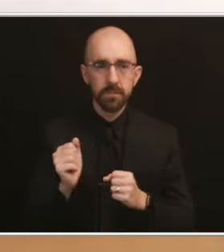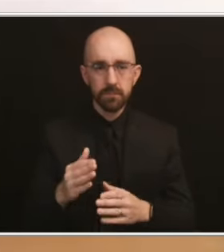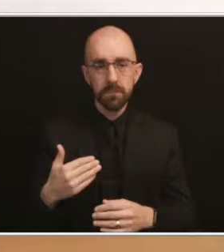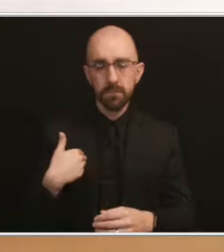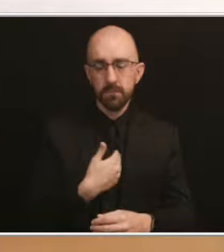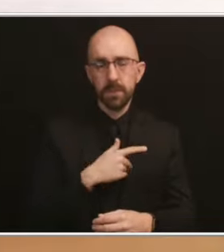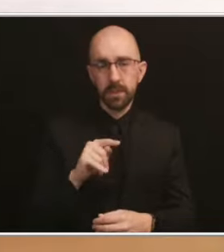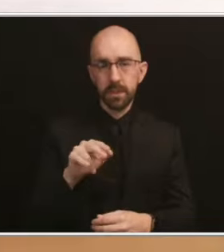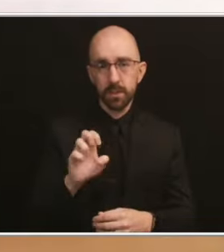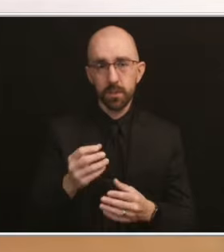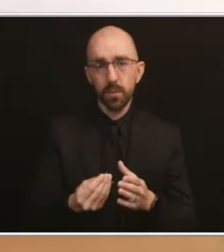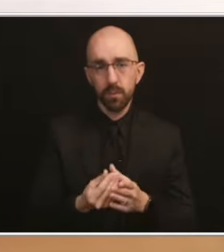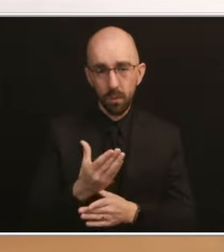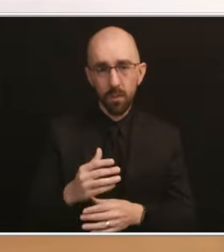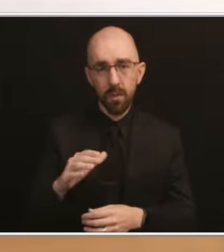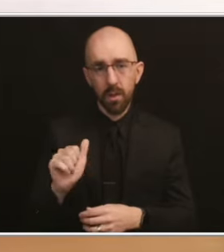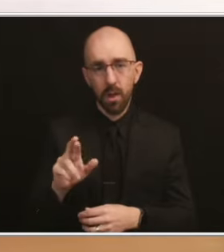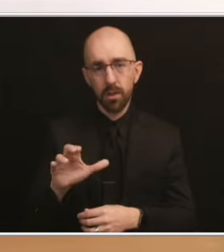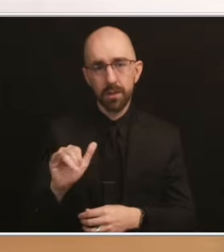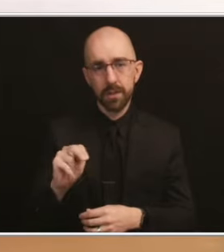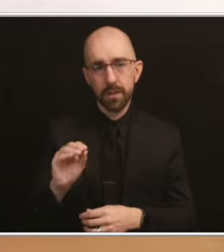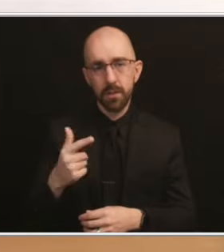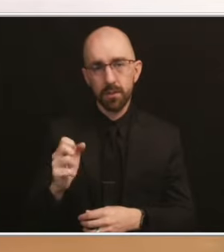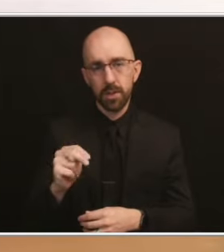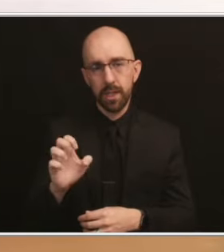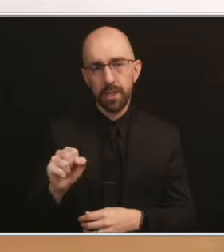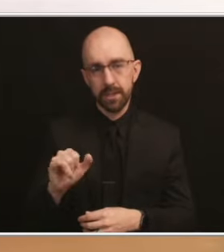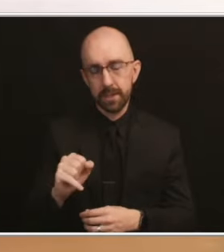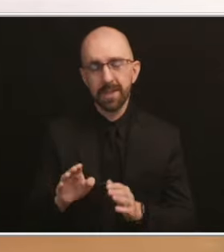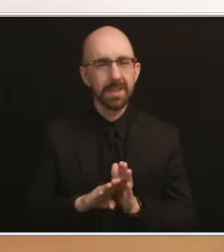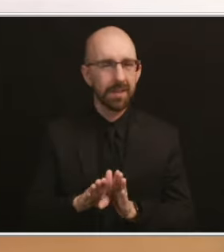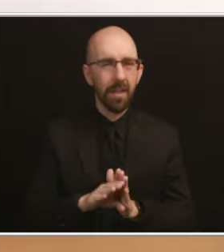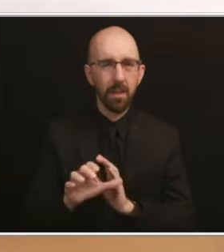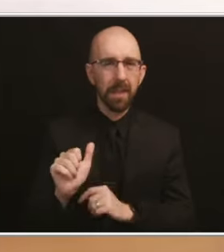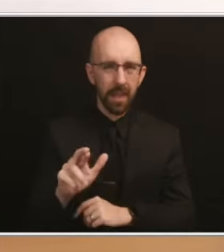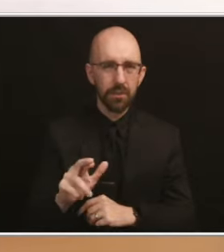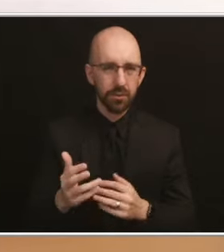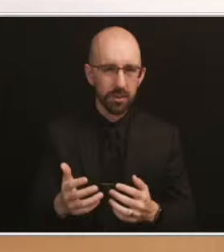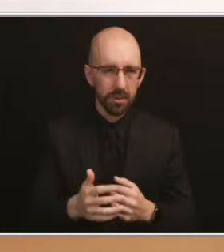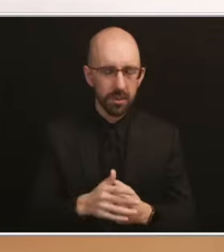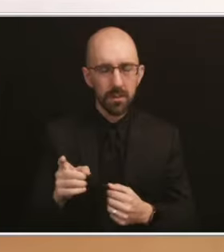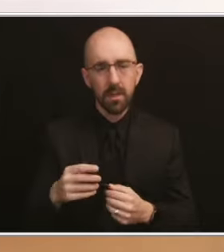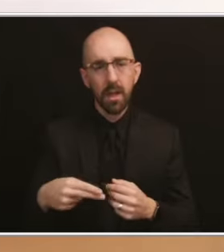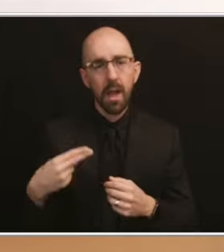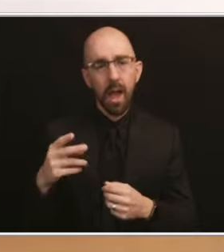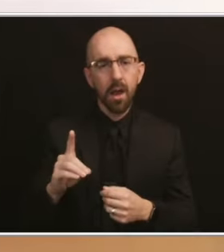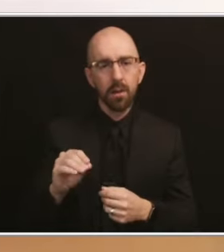and carcinogenesis or development of cancer. Definitely higher doses,